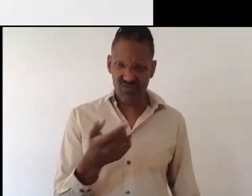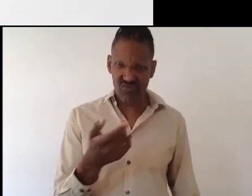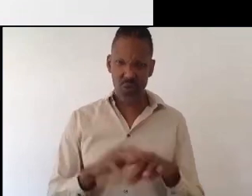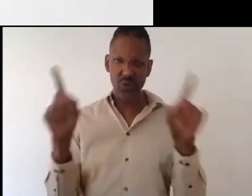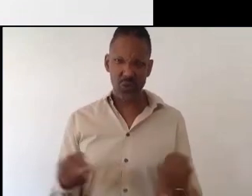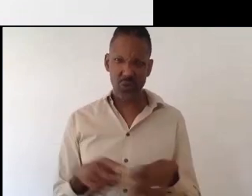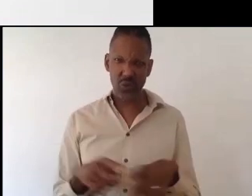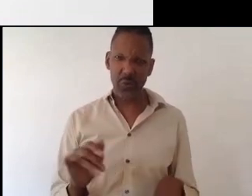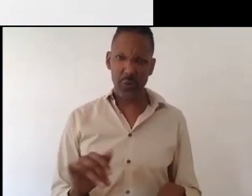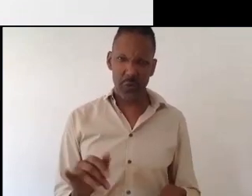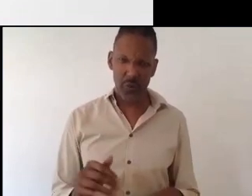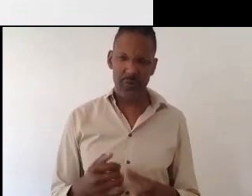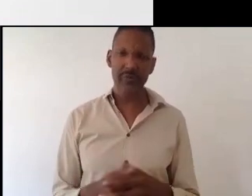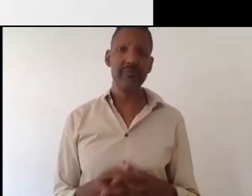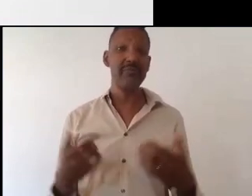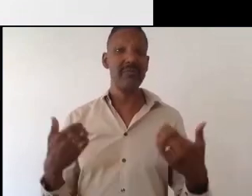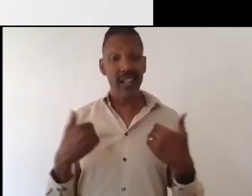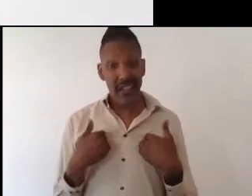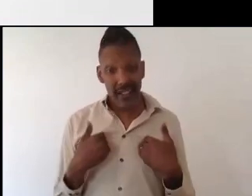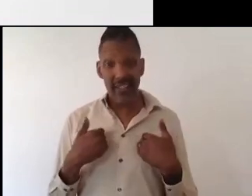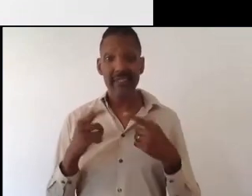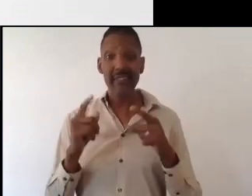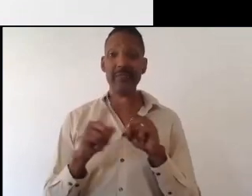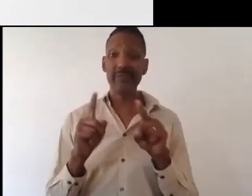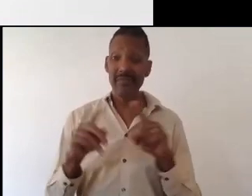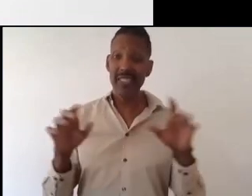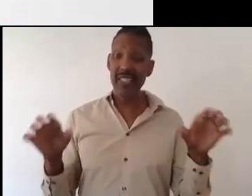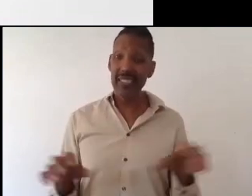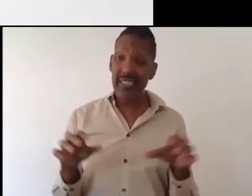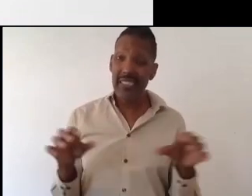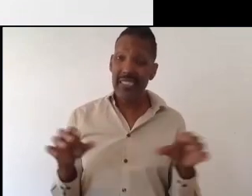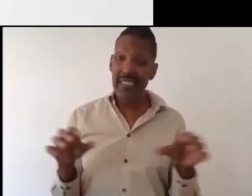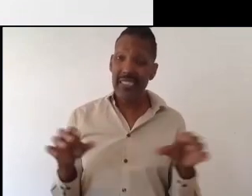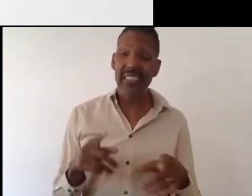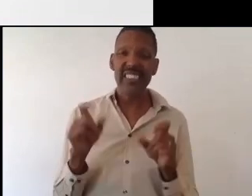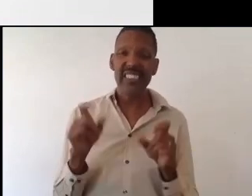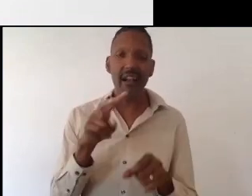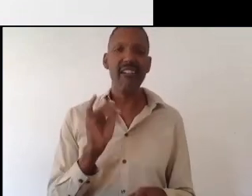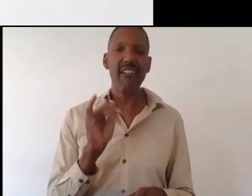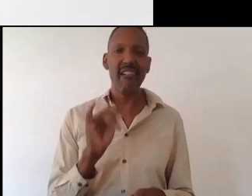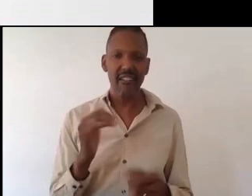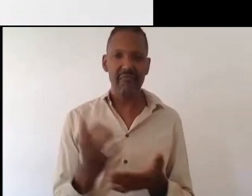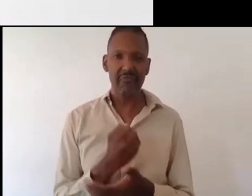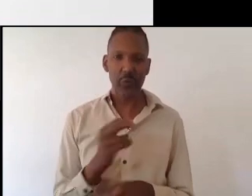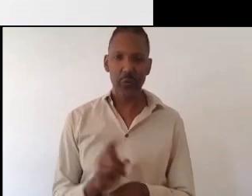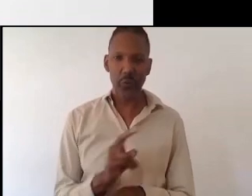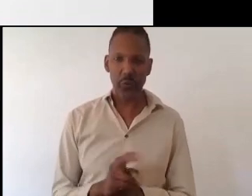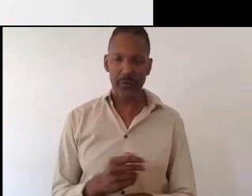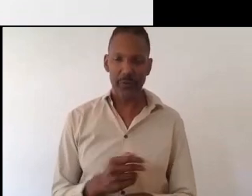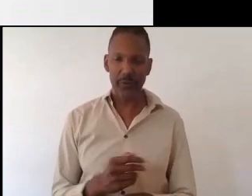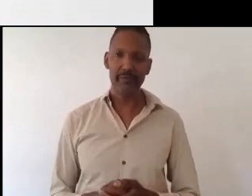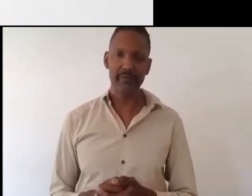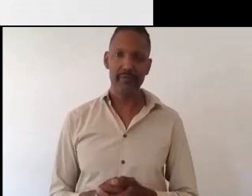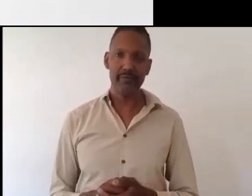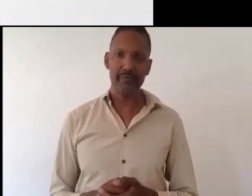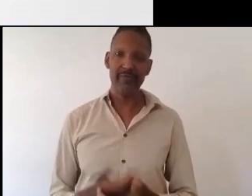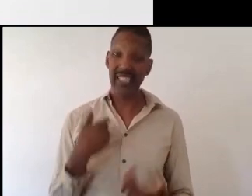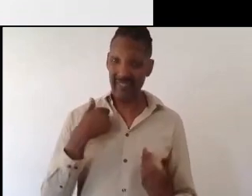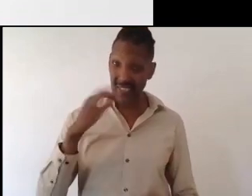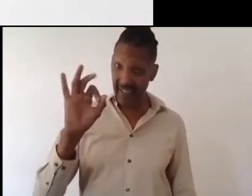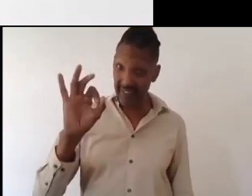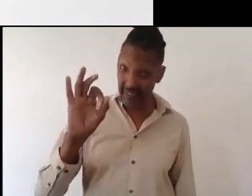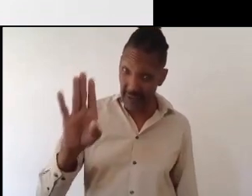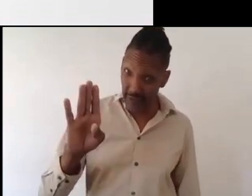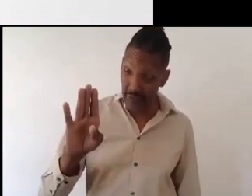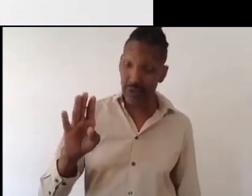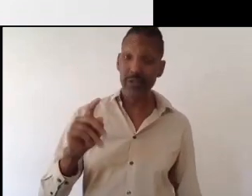play, and see some of the activities that we do. We have Facebook page and a YouTube page and an